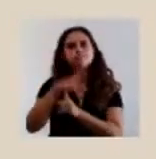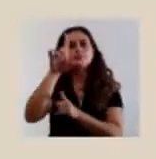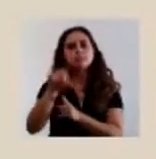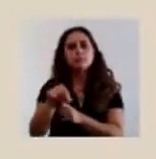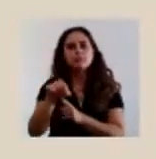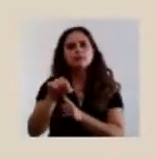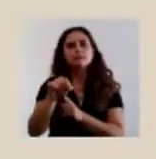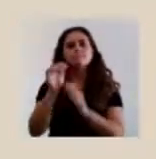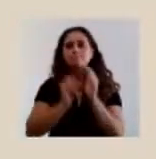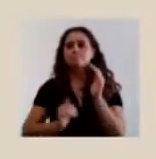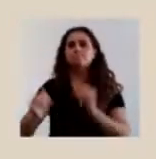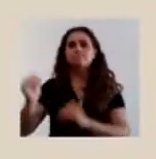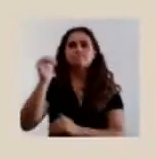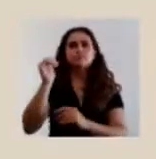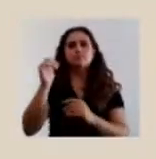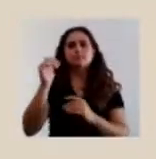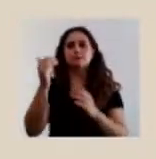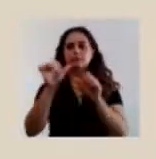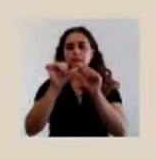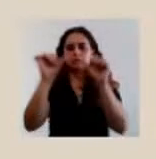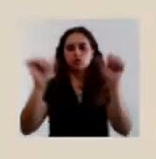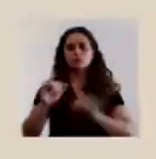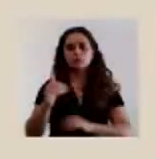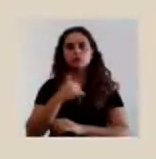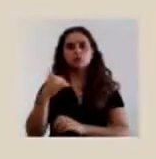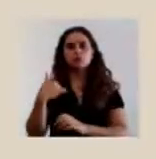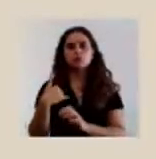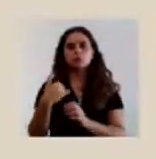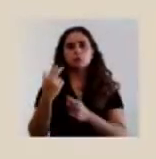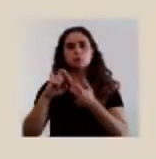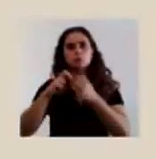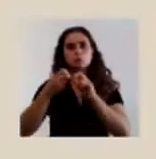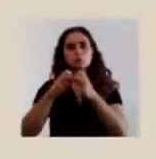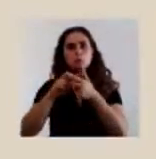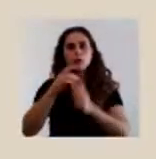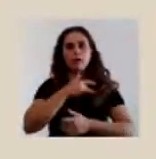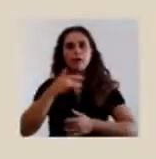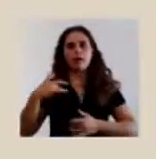higher levels of dysfunction across multiple systems of the body.